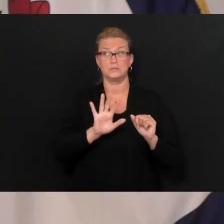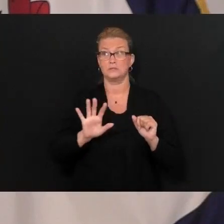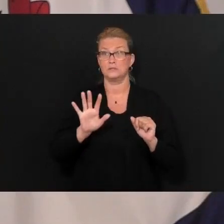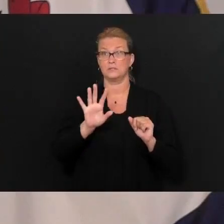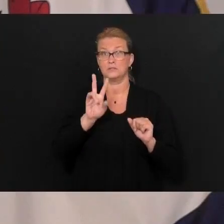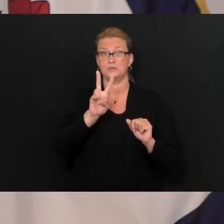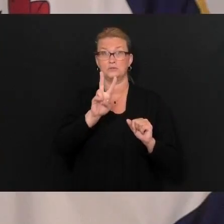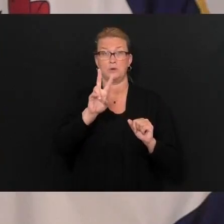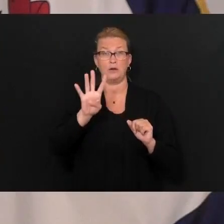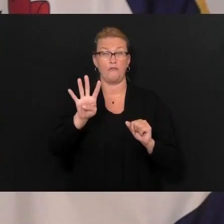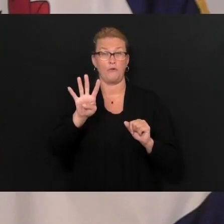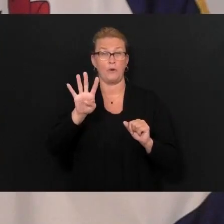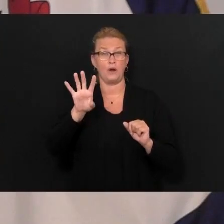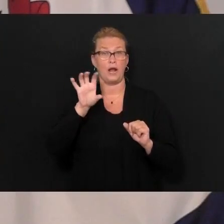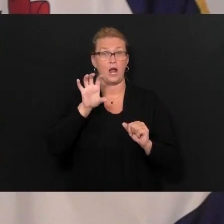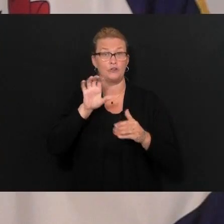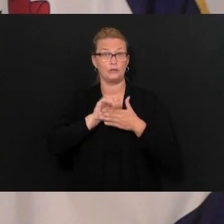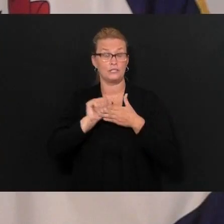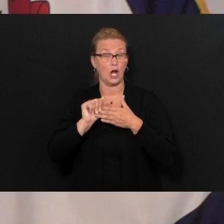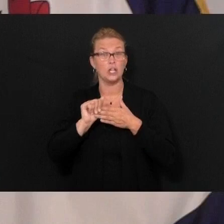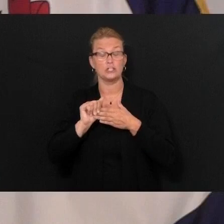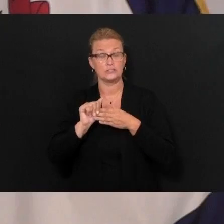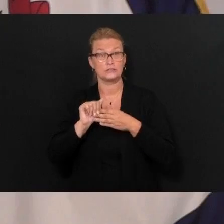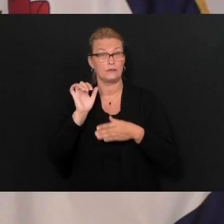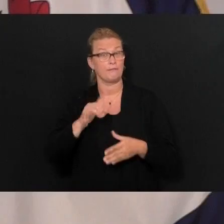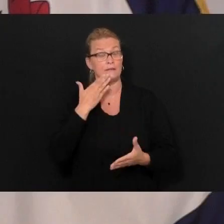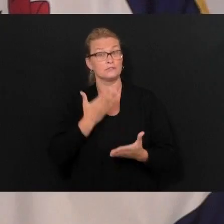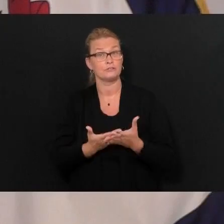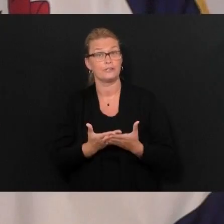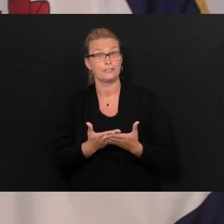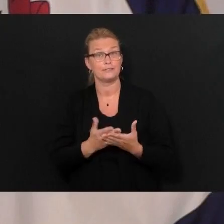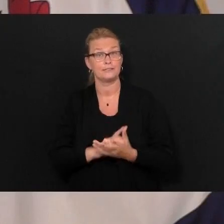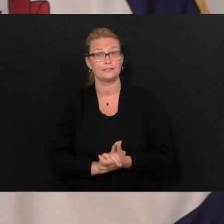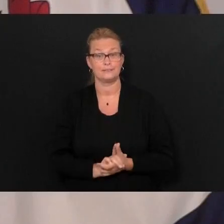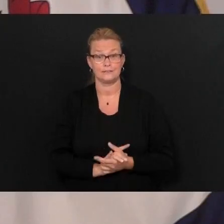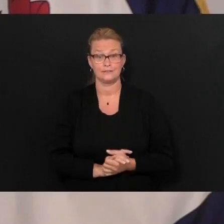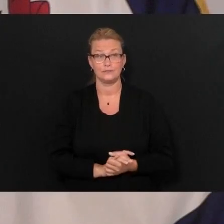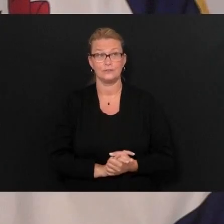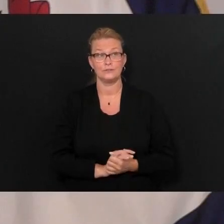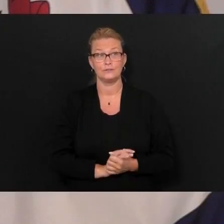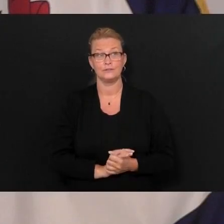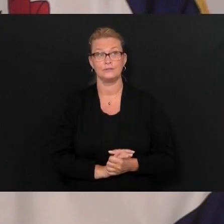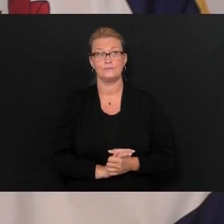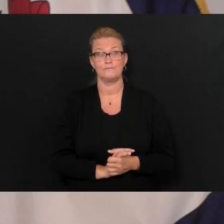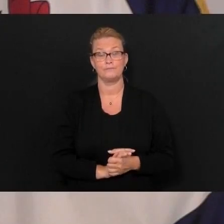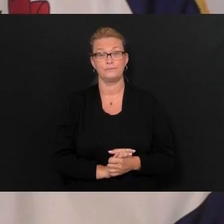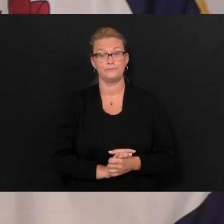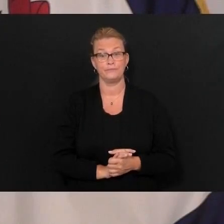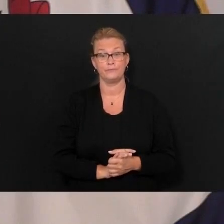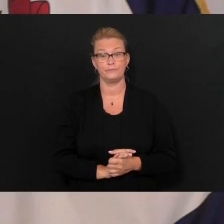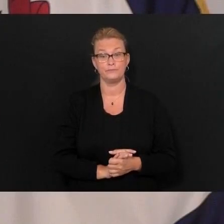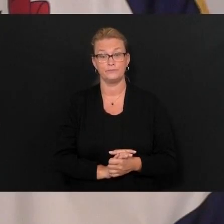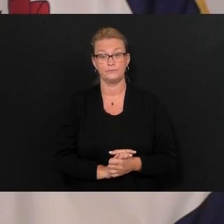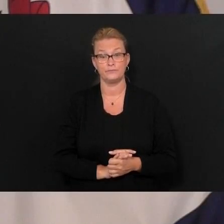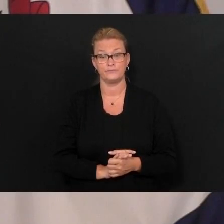almost $2,400, which is really good. And so I just